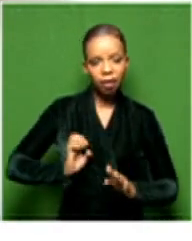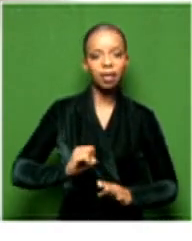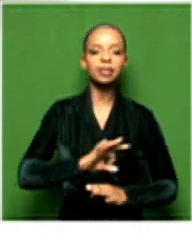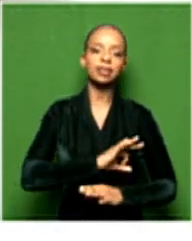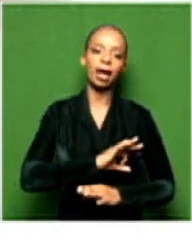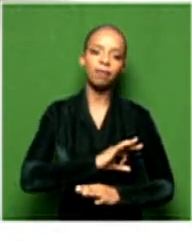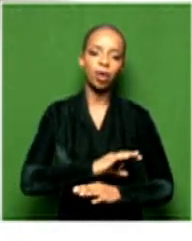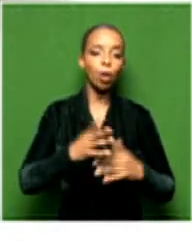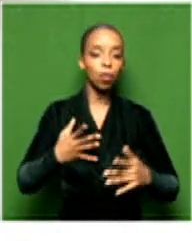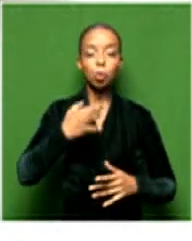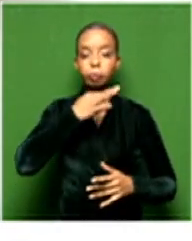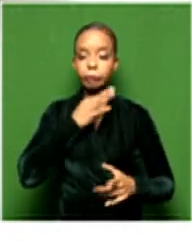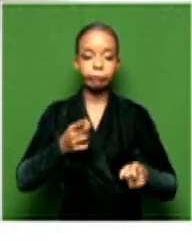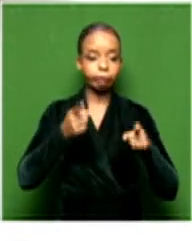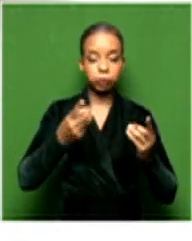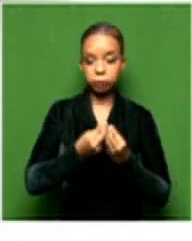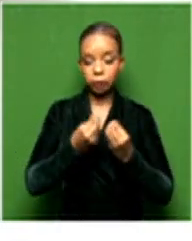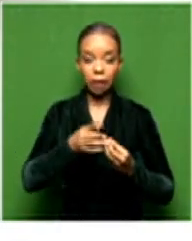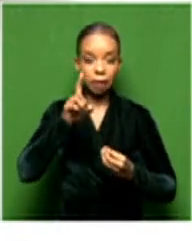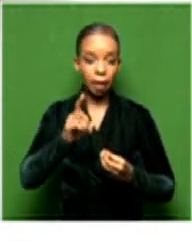and hazards that they should be aware of,